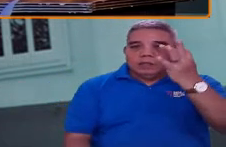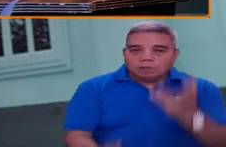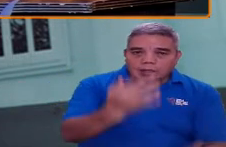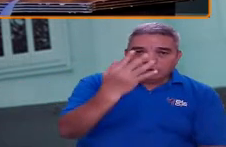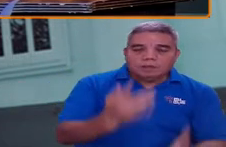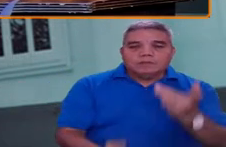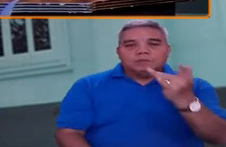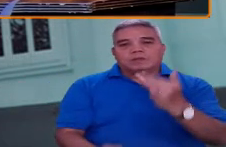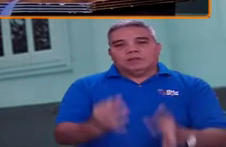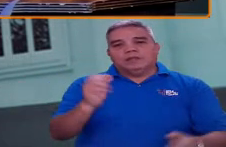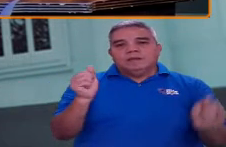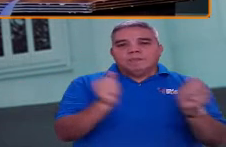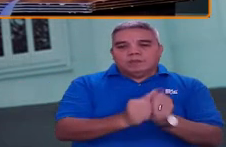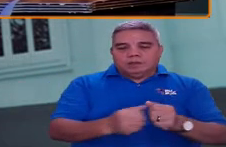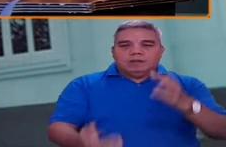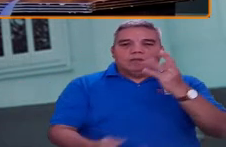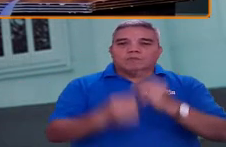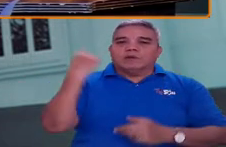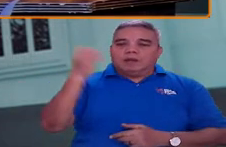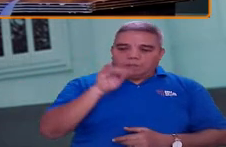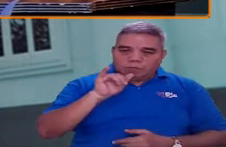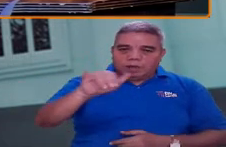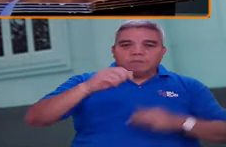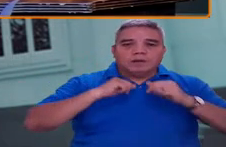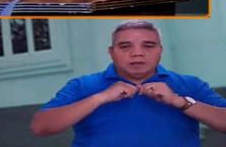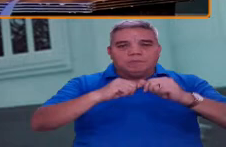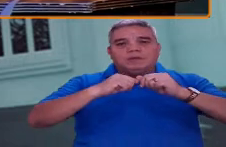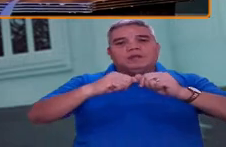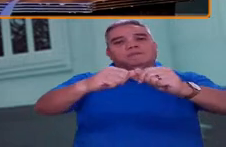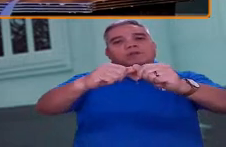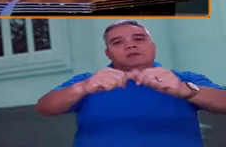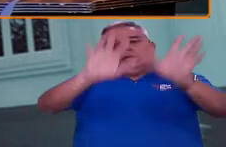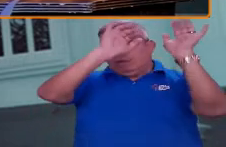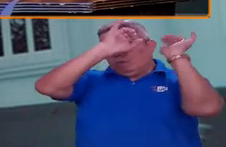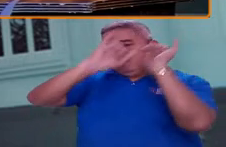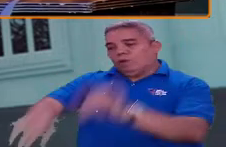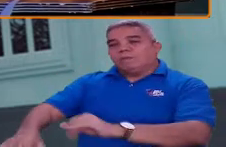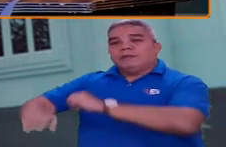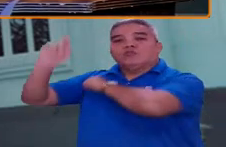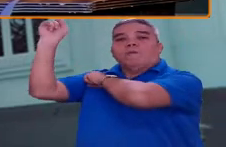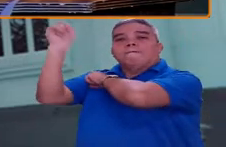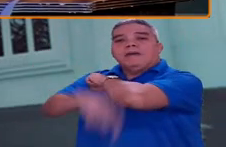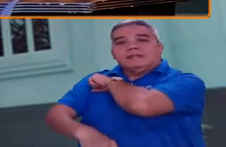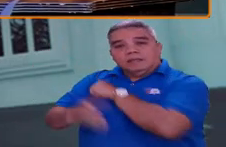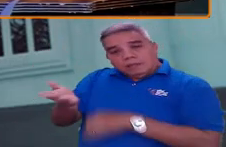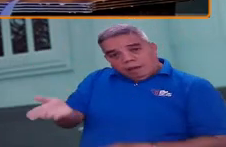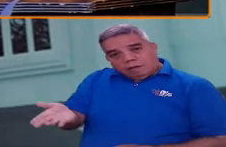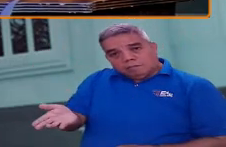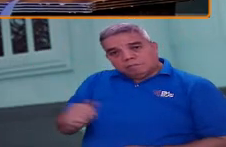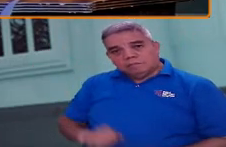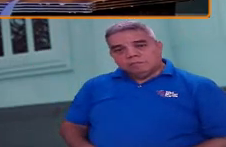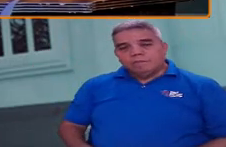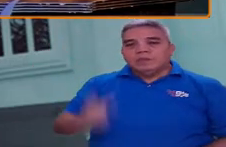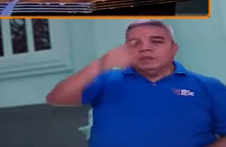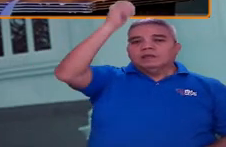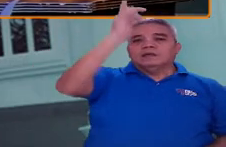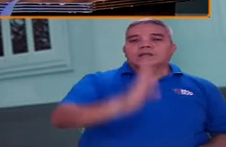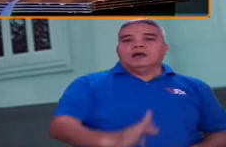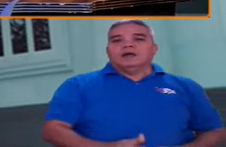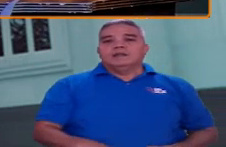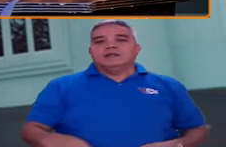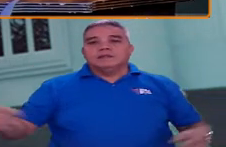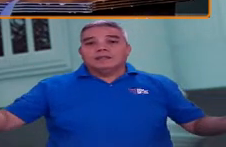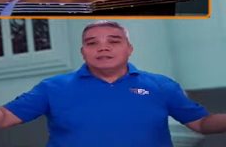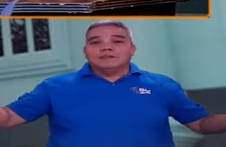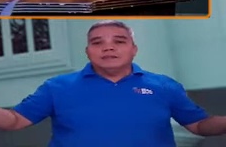hell, in that lake of fire, forever and forever, you will be tormented there. And God said, because the